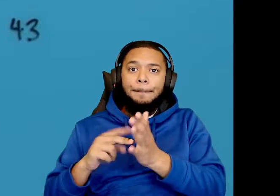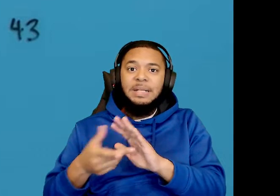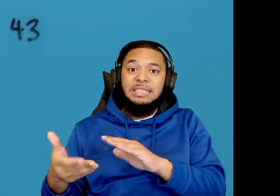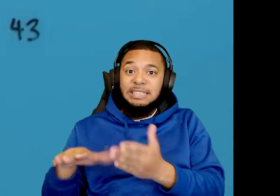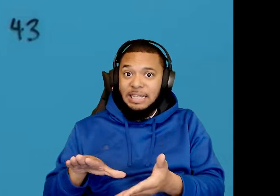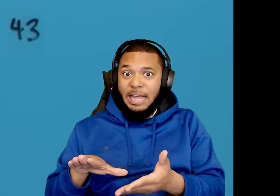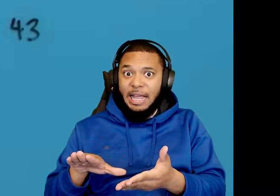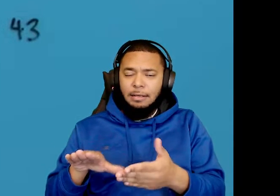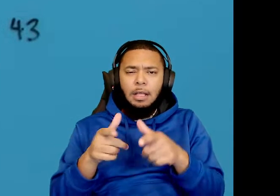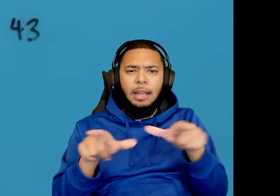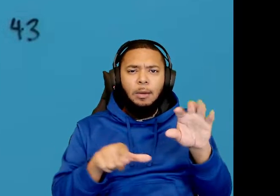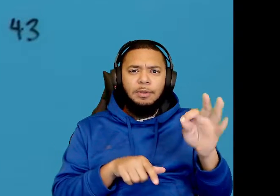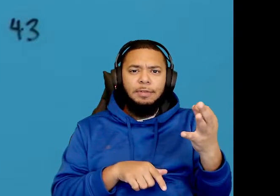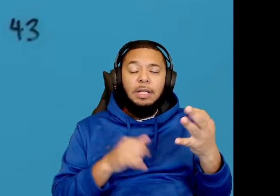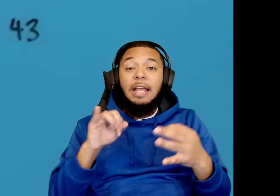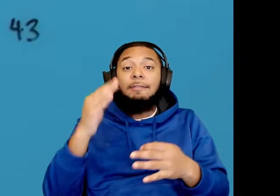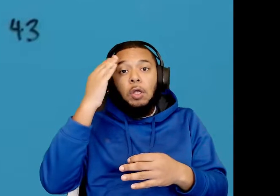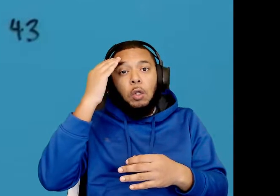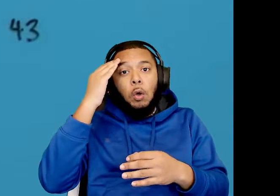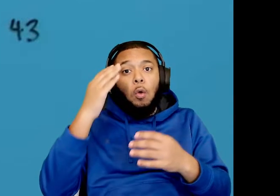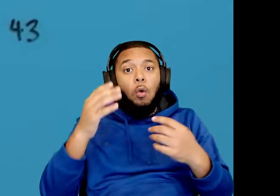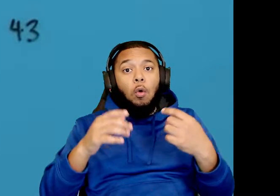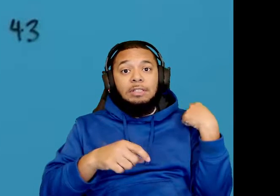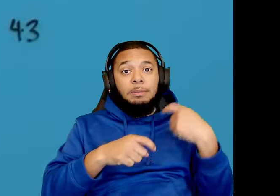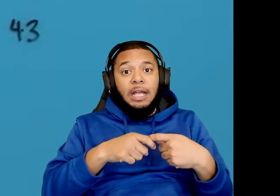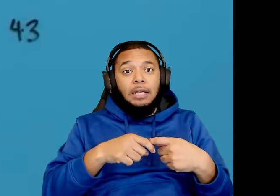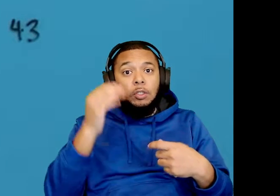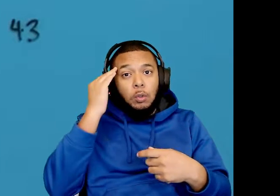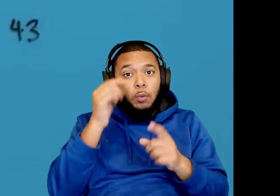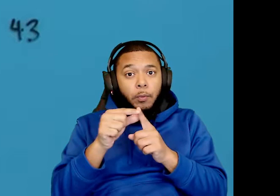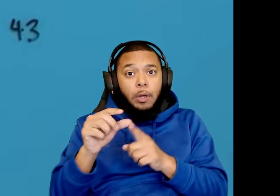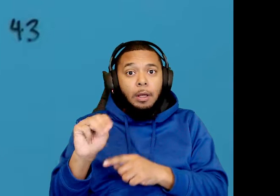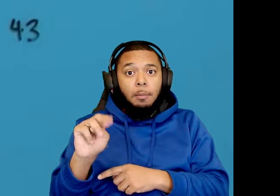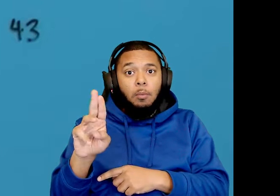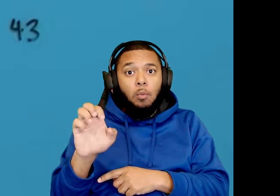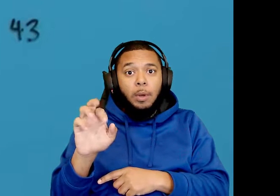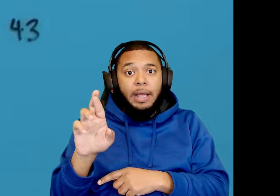French. And if you know Spanish, you might know the word muerte,